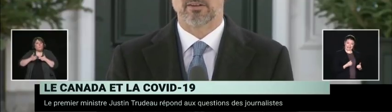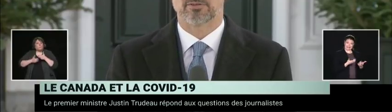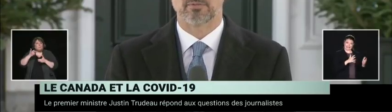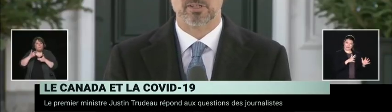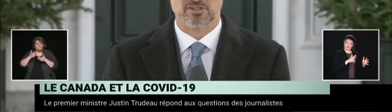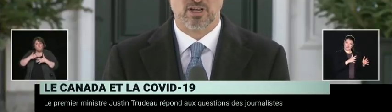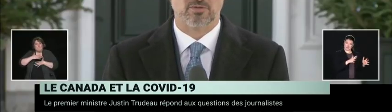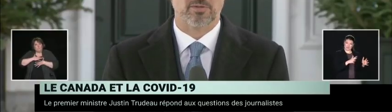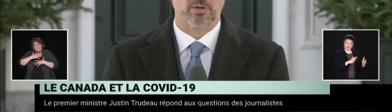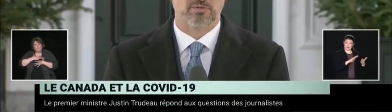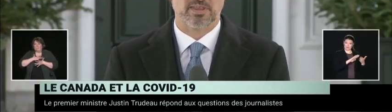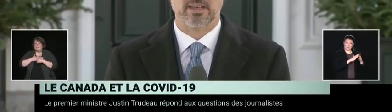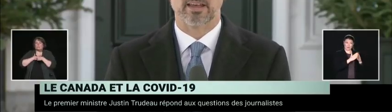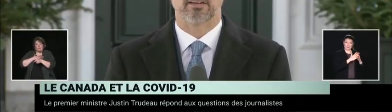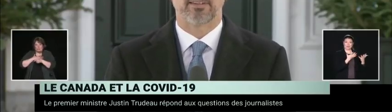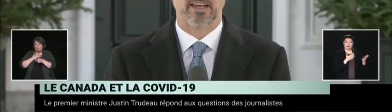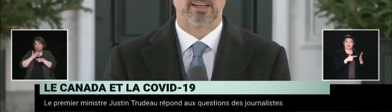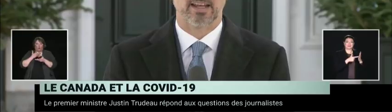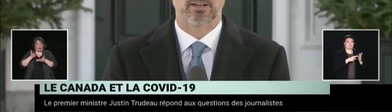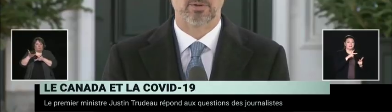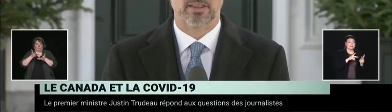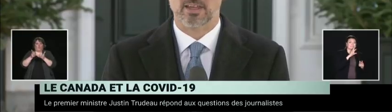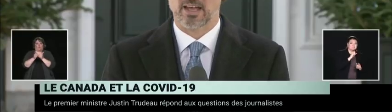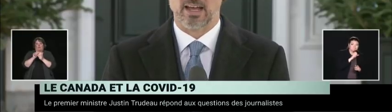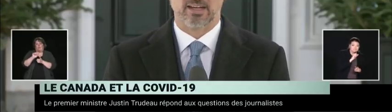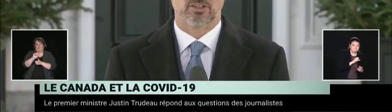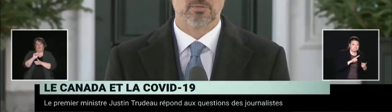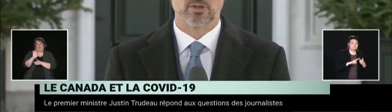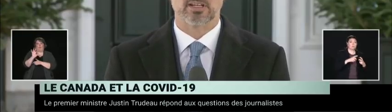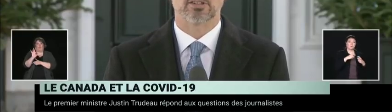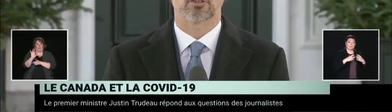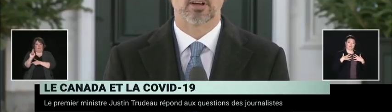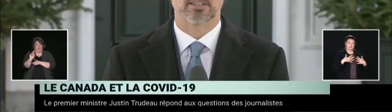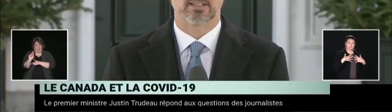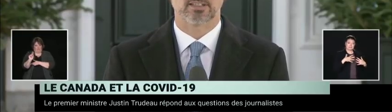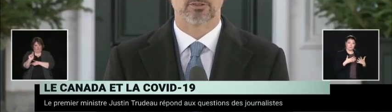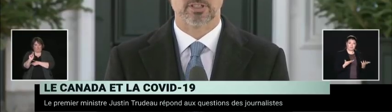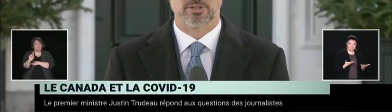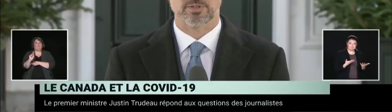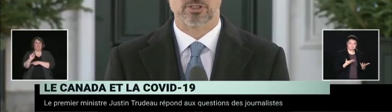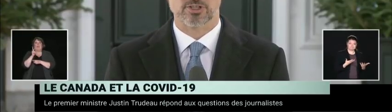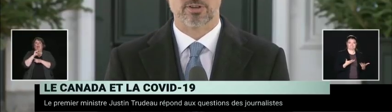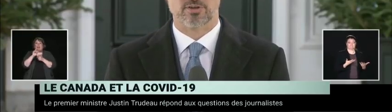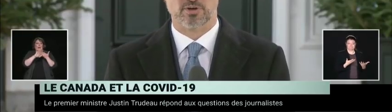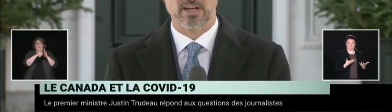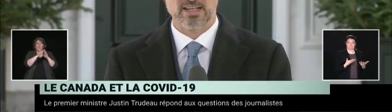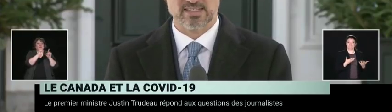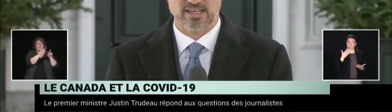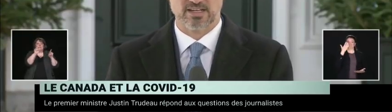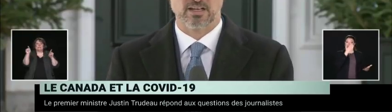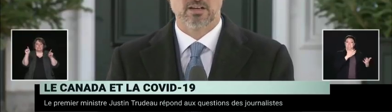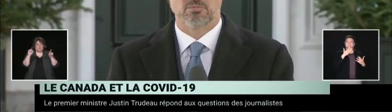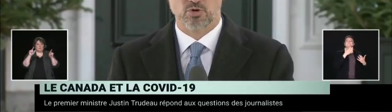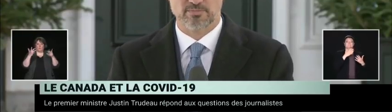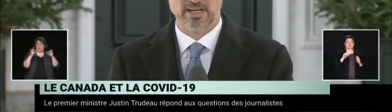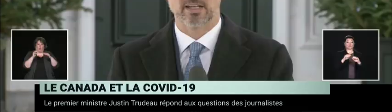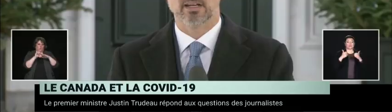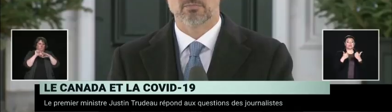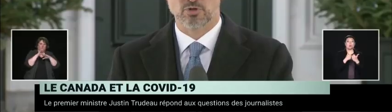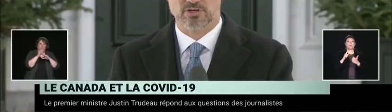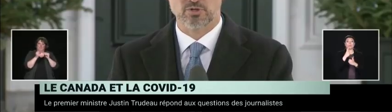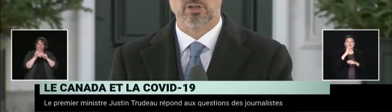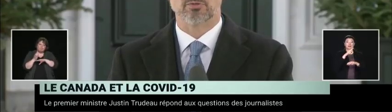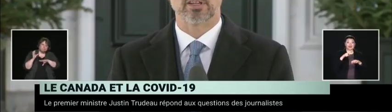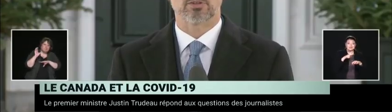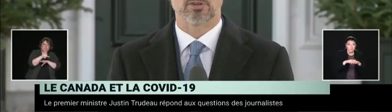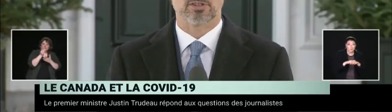why, from the start, we've worked with the AFN and with communities across the country to ensure that we're sending more money,